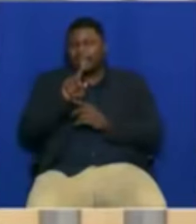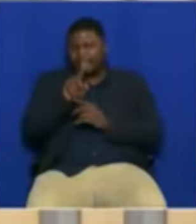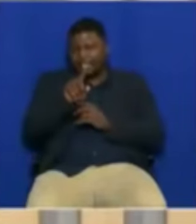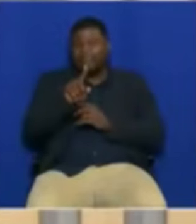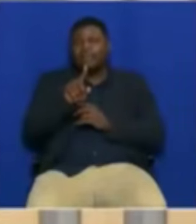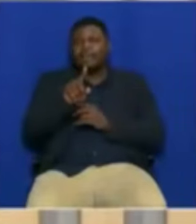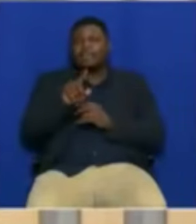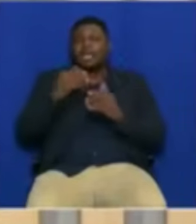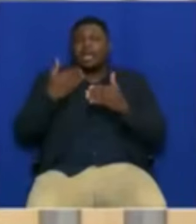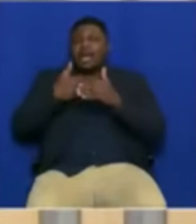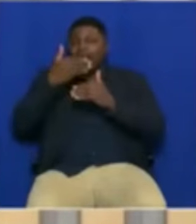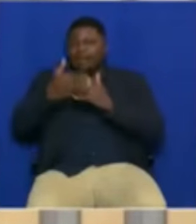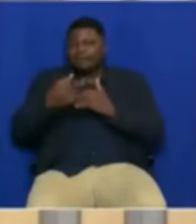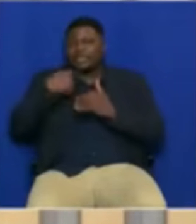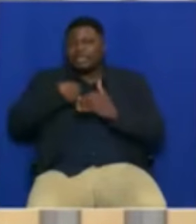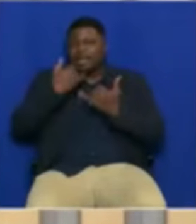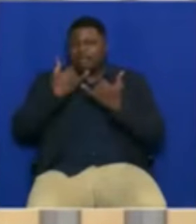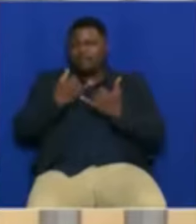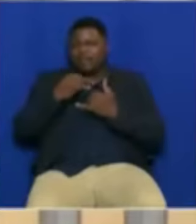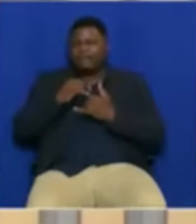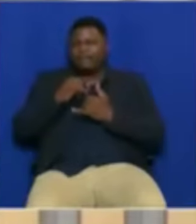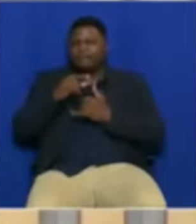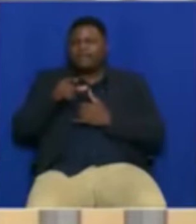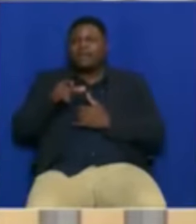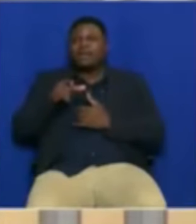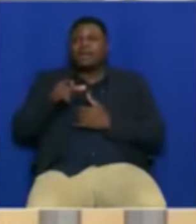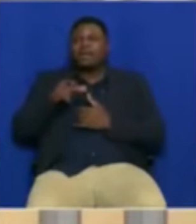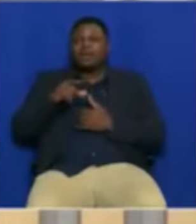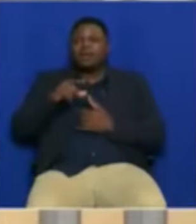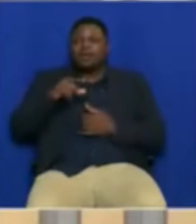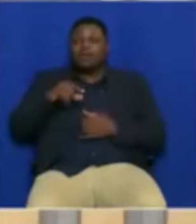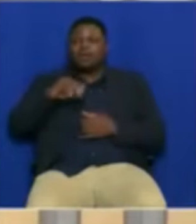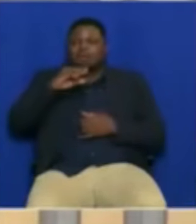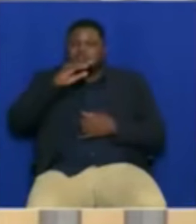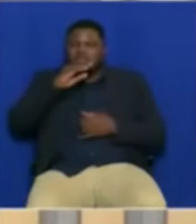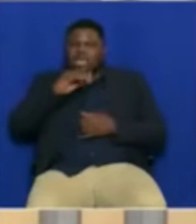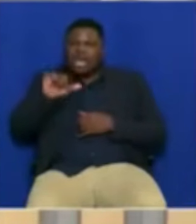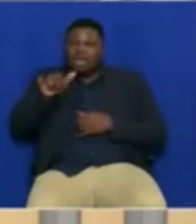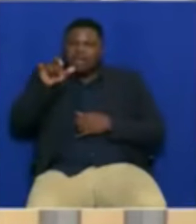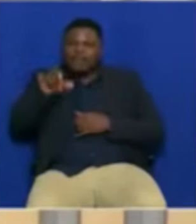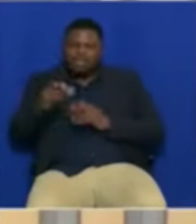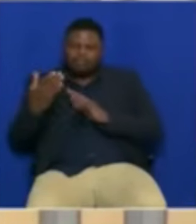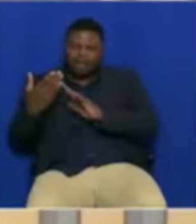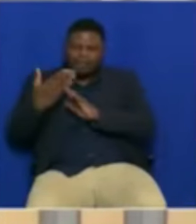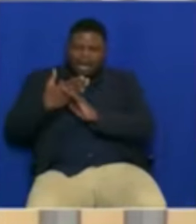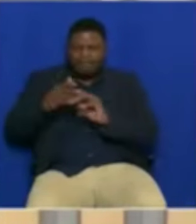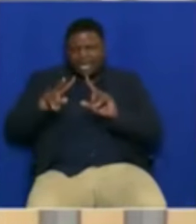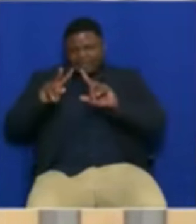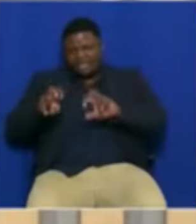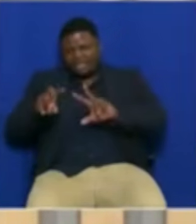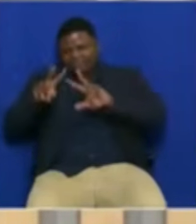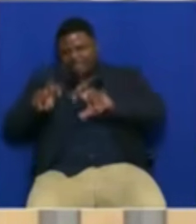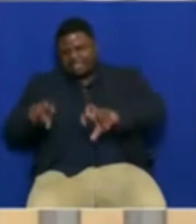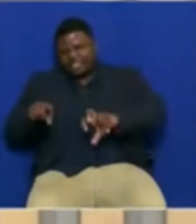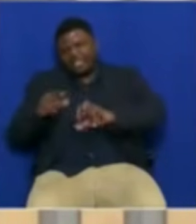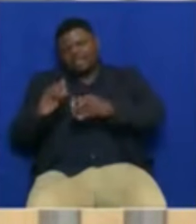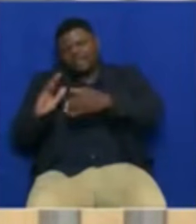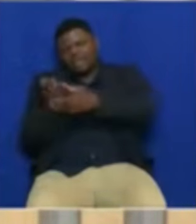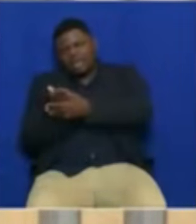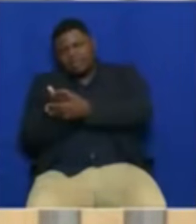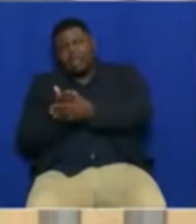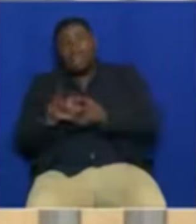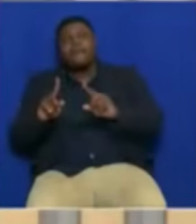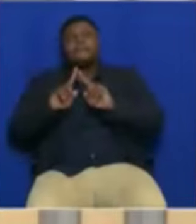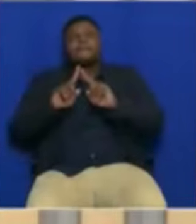defeating the ends of justice or this docket doesn't fall within my mandate of let's call